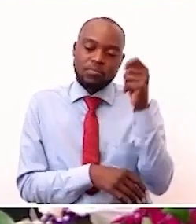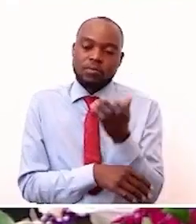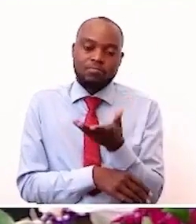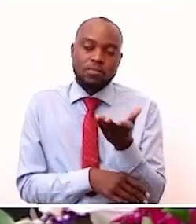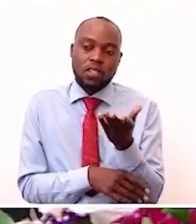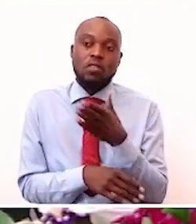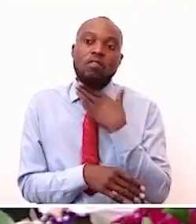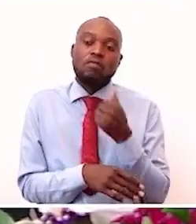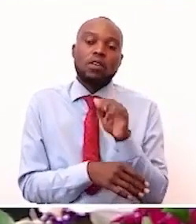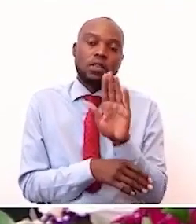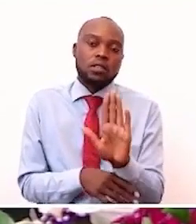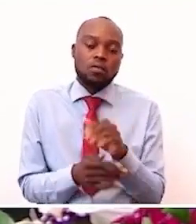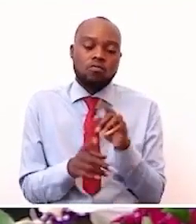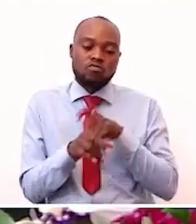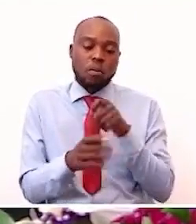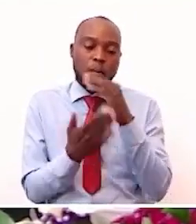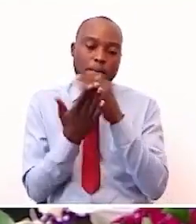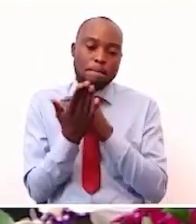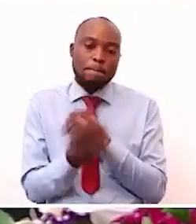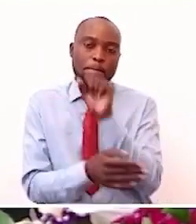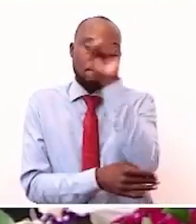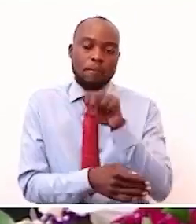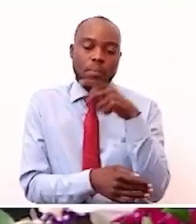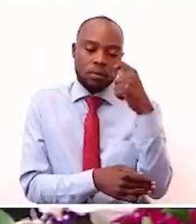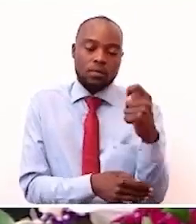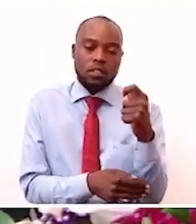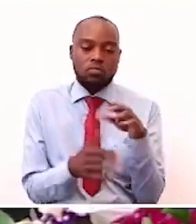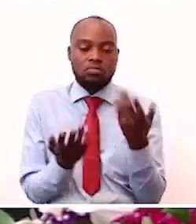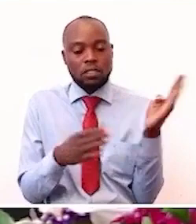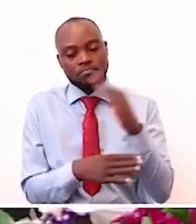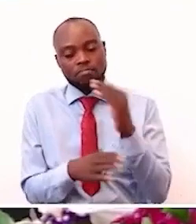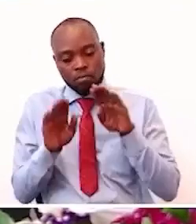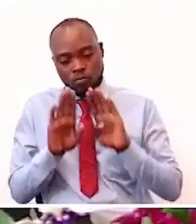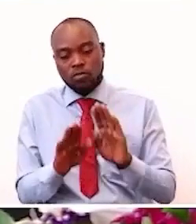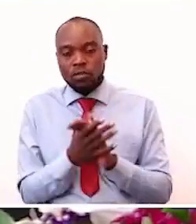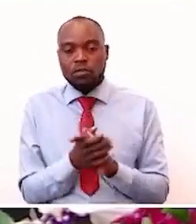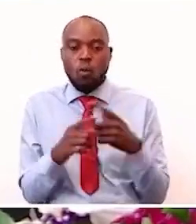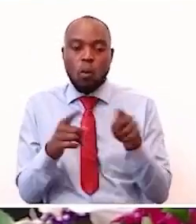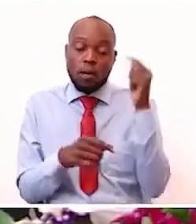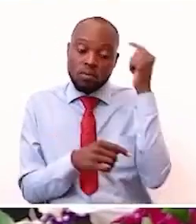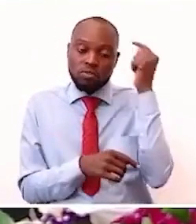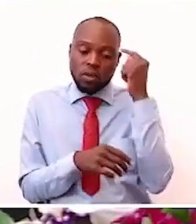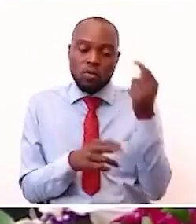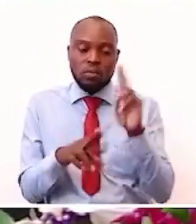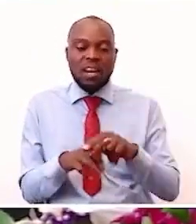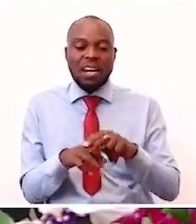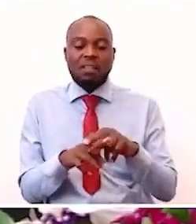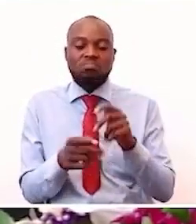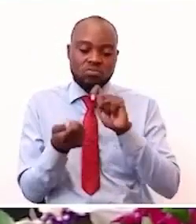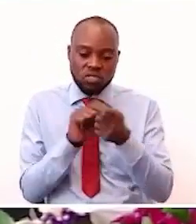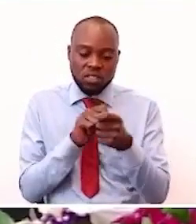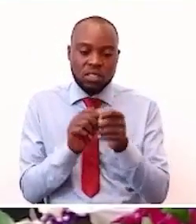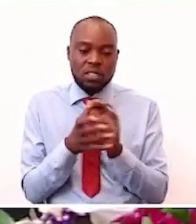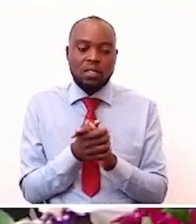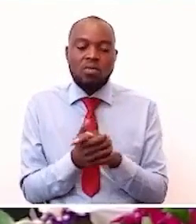necessary ratifications from the member states to go into force. Yet we know that there'll be a game changer, not just in